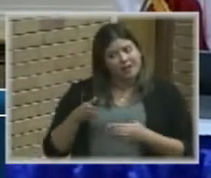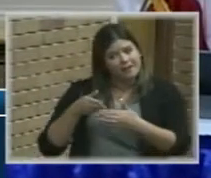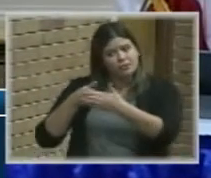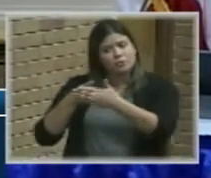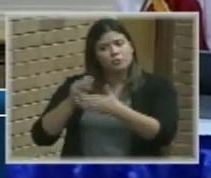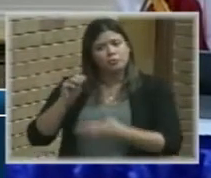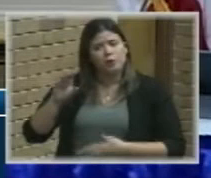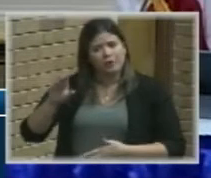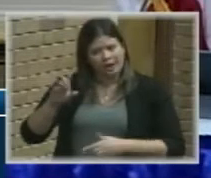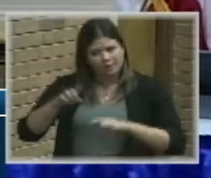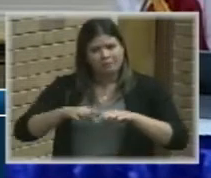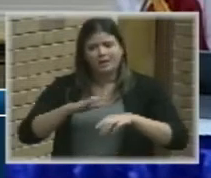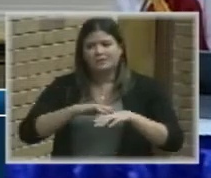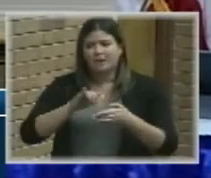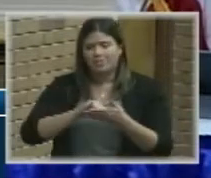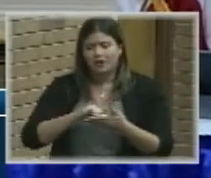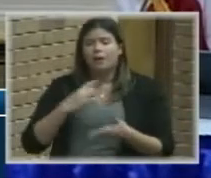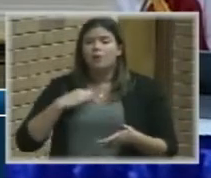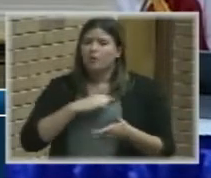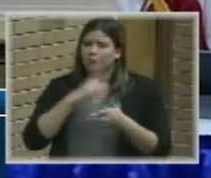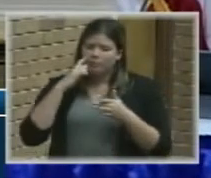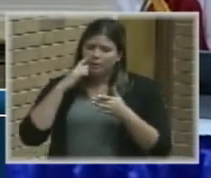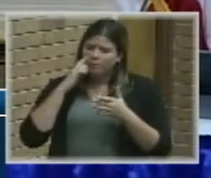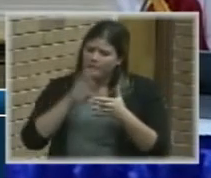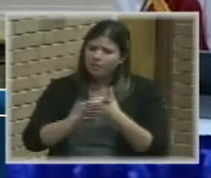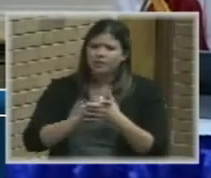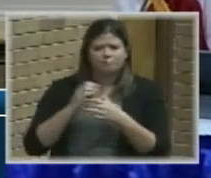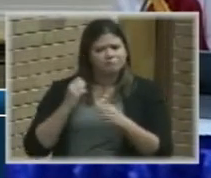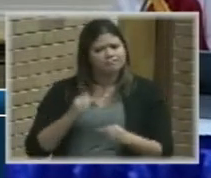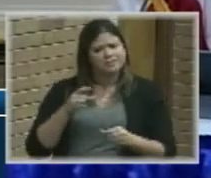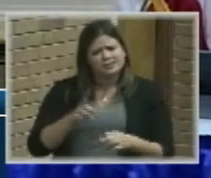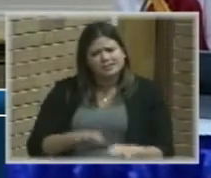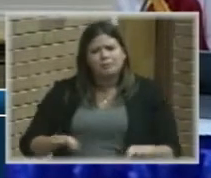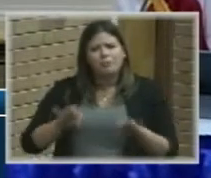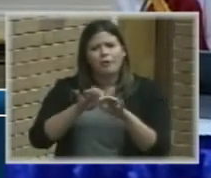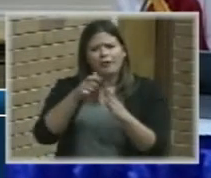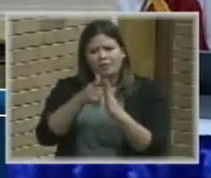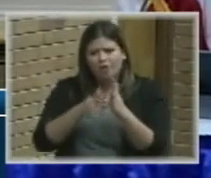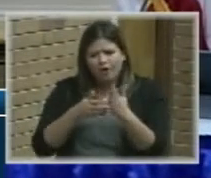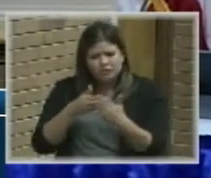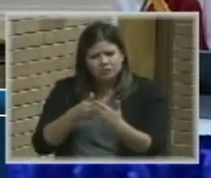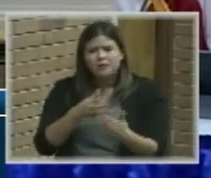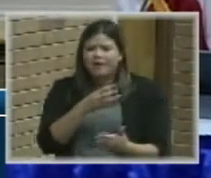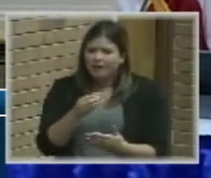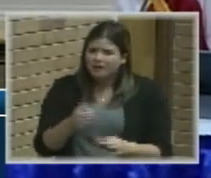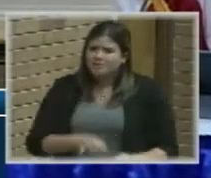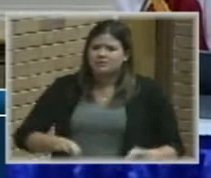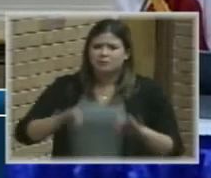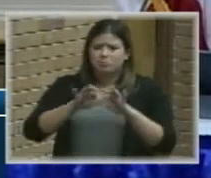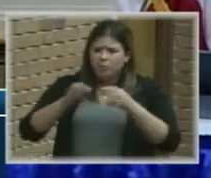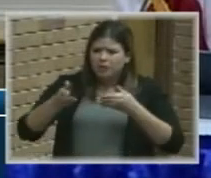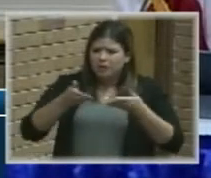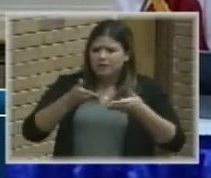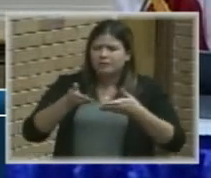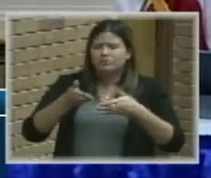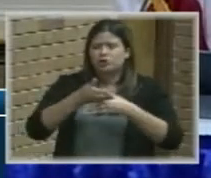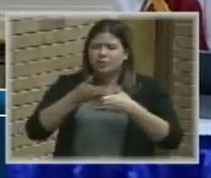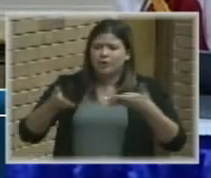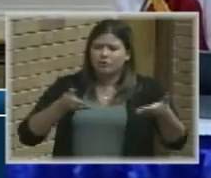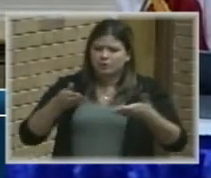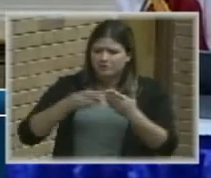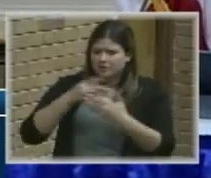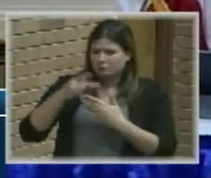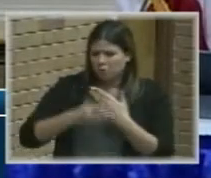believe that this is an important lawsuit, but more importantly, we believe this is an important shared services program, and we